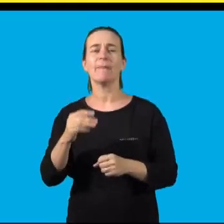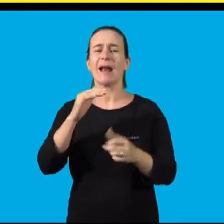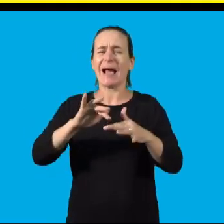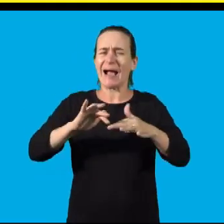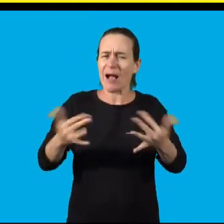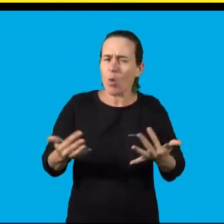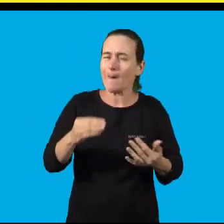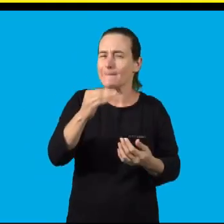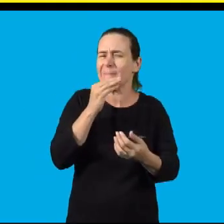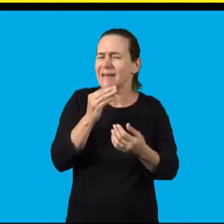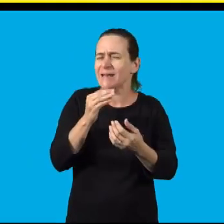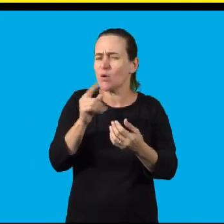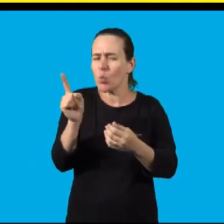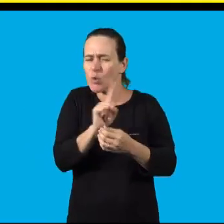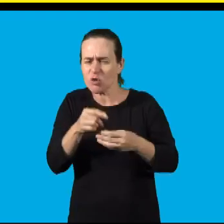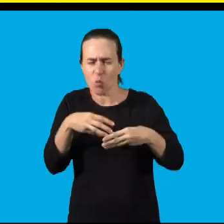How means in what way?